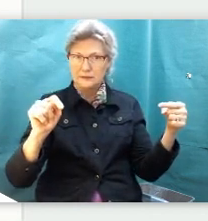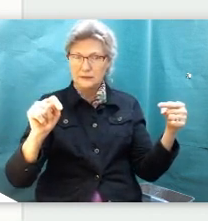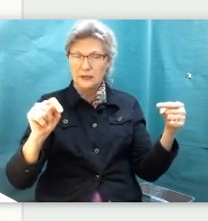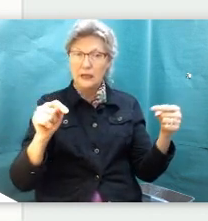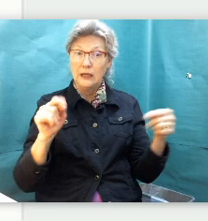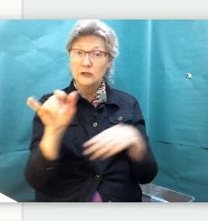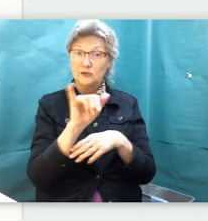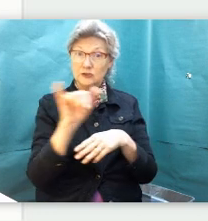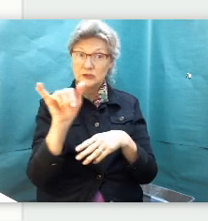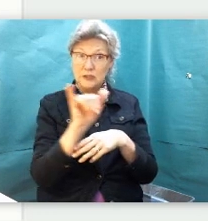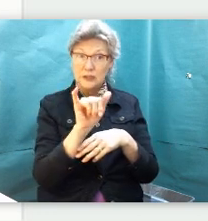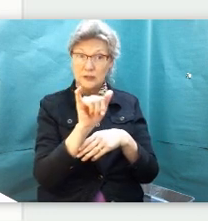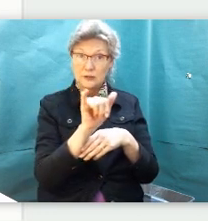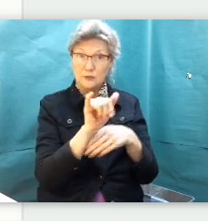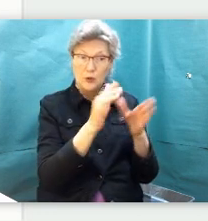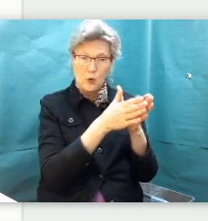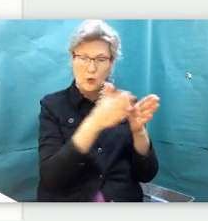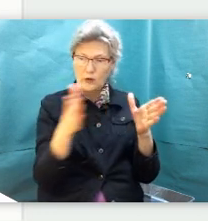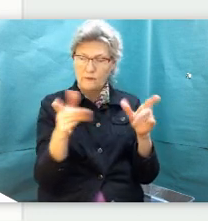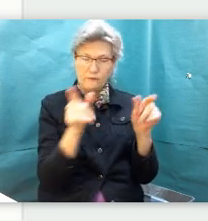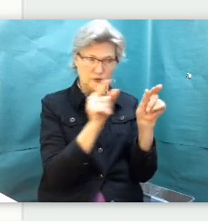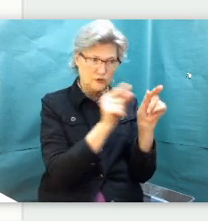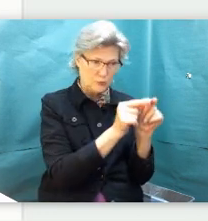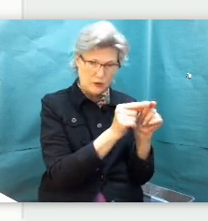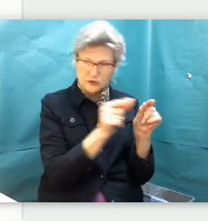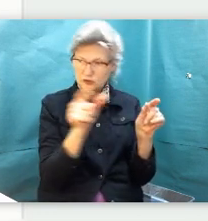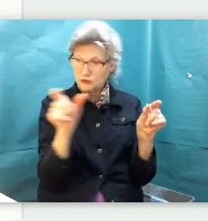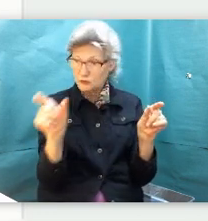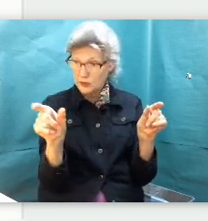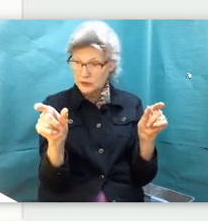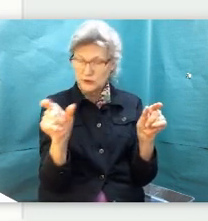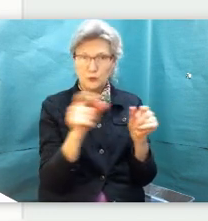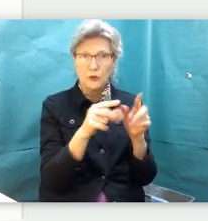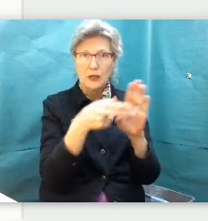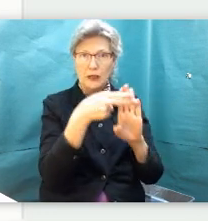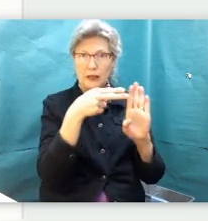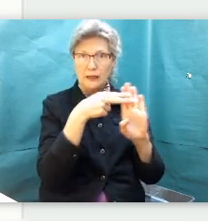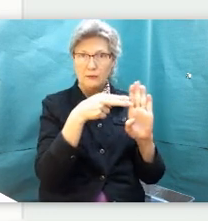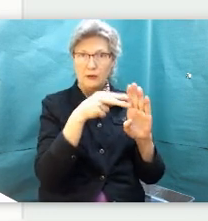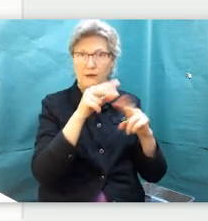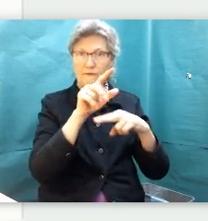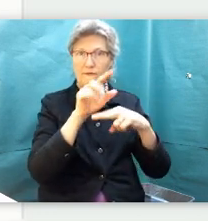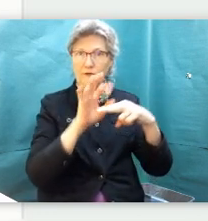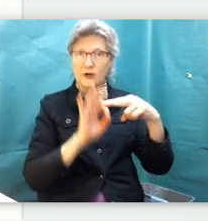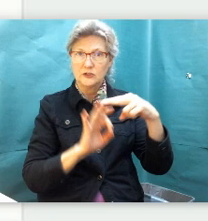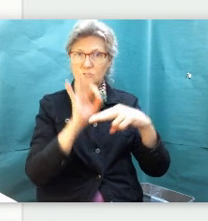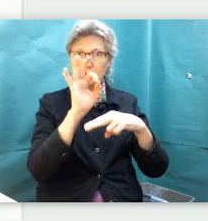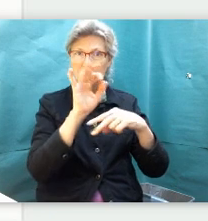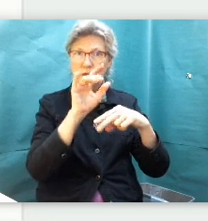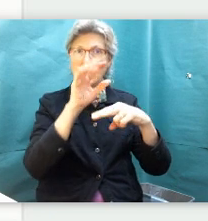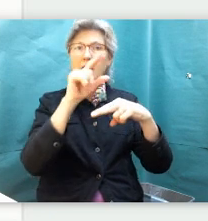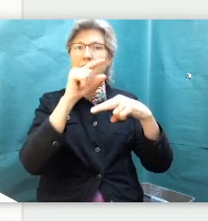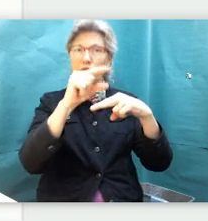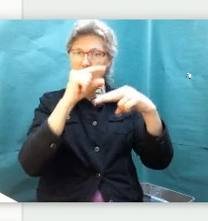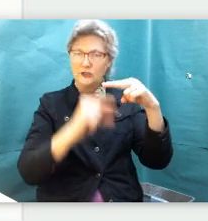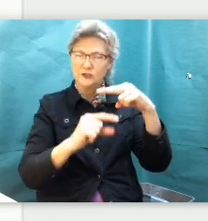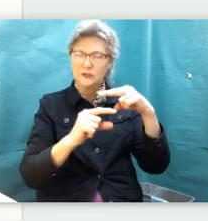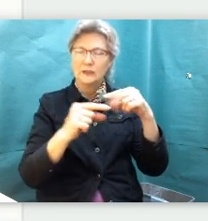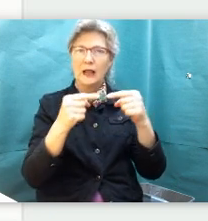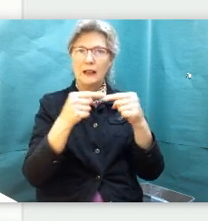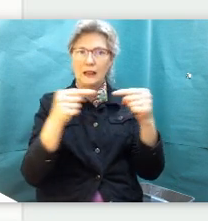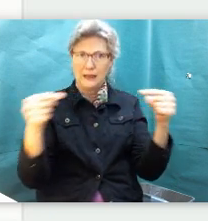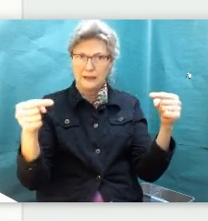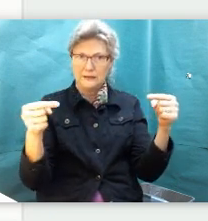Just like we ordered our fractions from least to greatest, we're going to label our fraction lines from